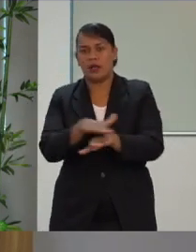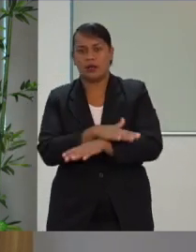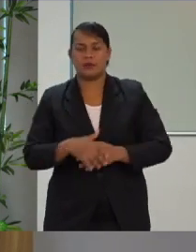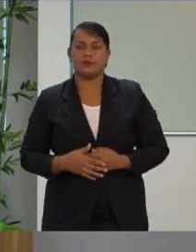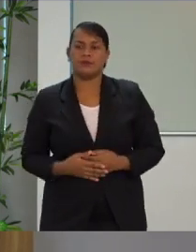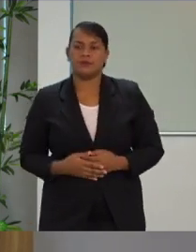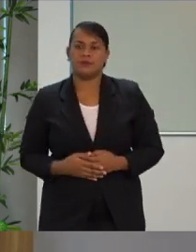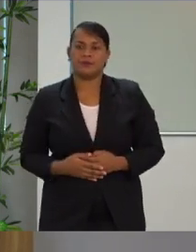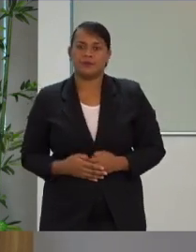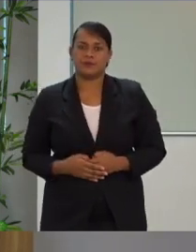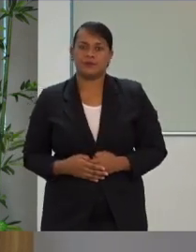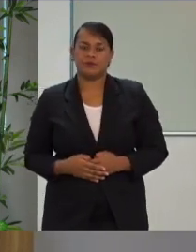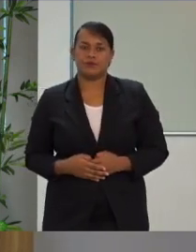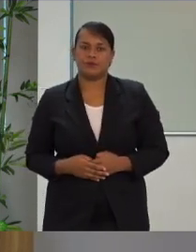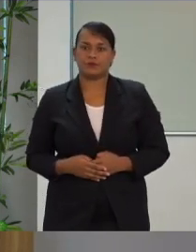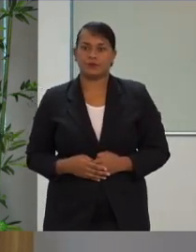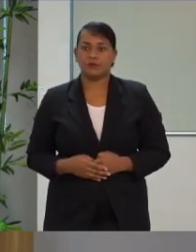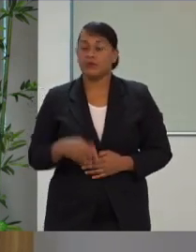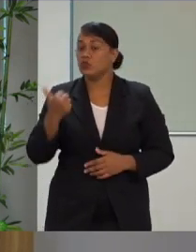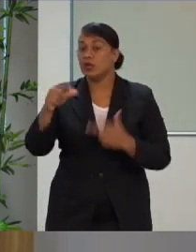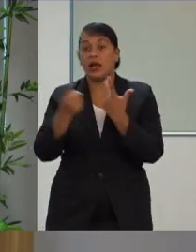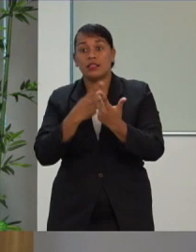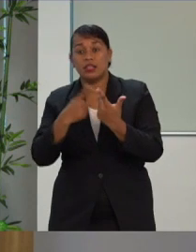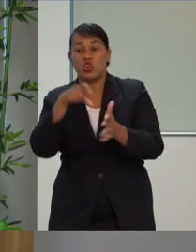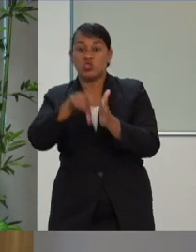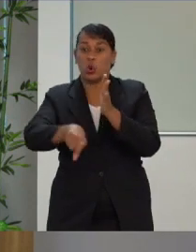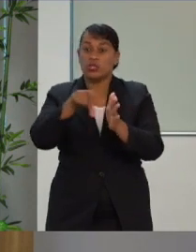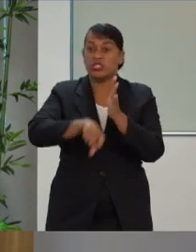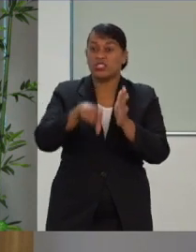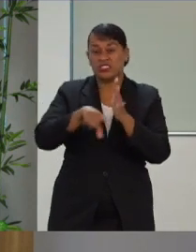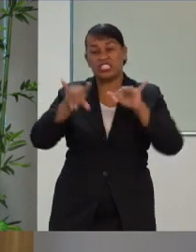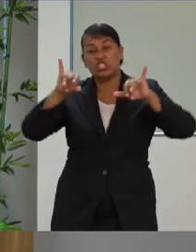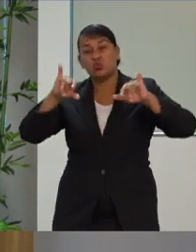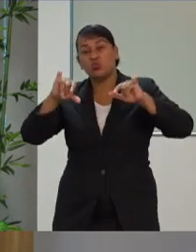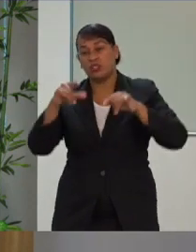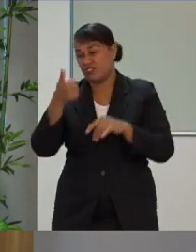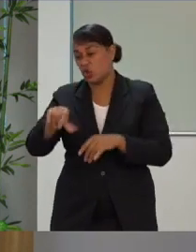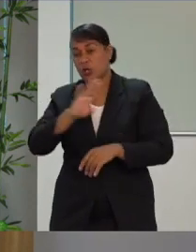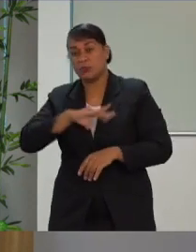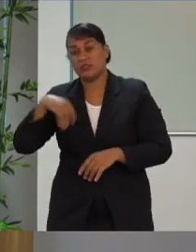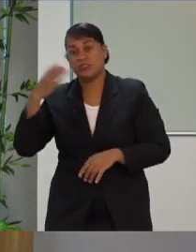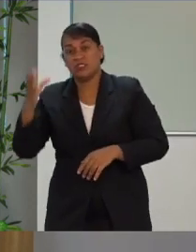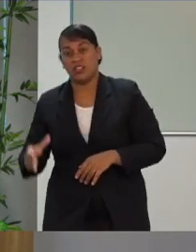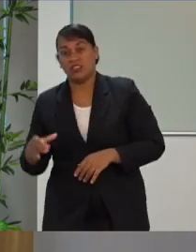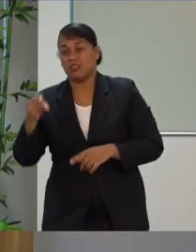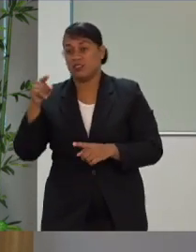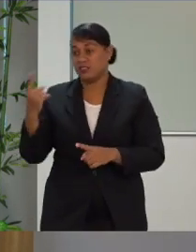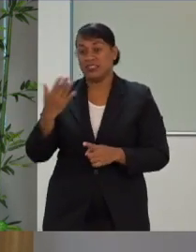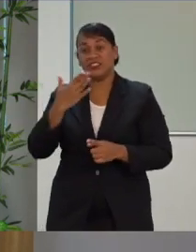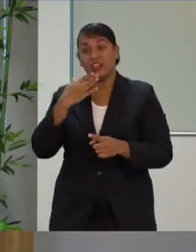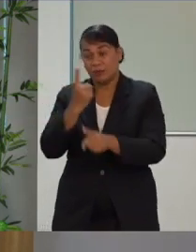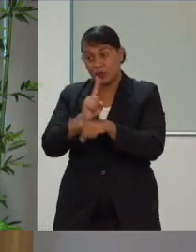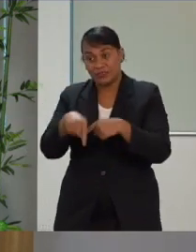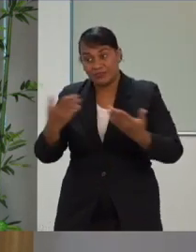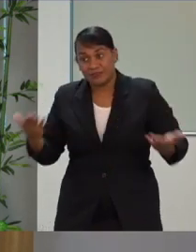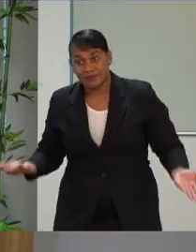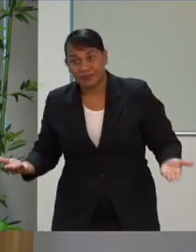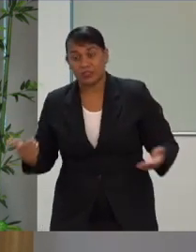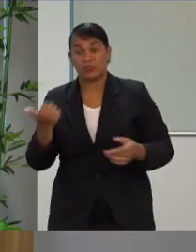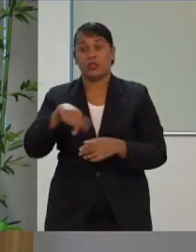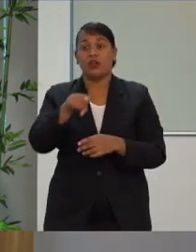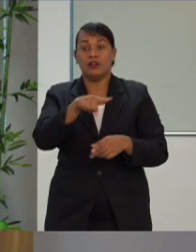the other, cross-border issues that the Commissioner of Police has also highlighted, where it relates to